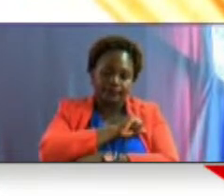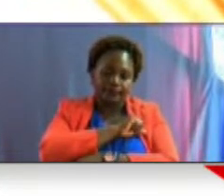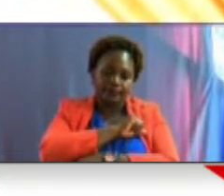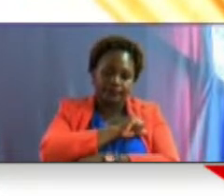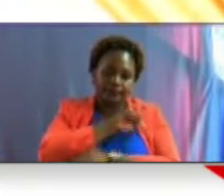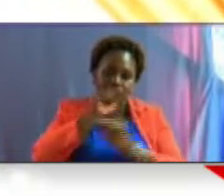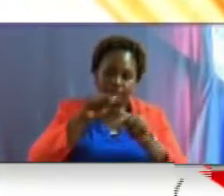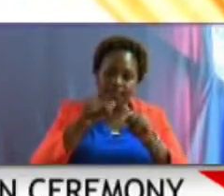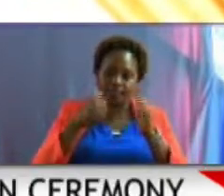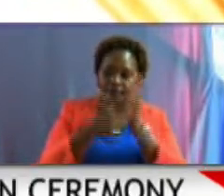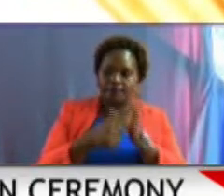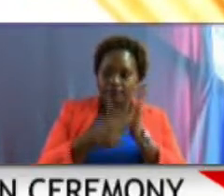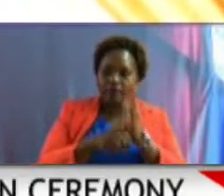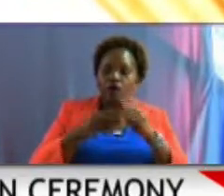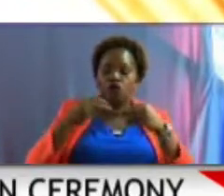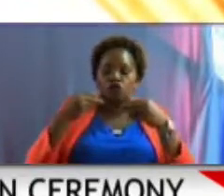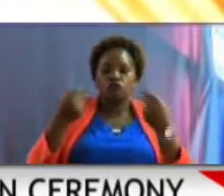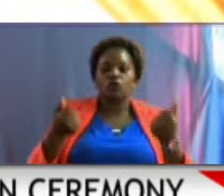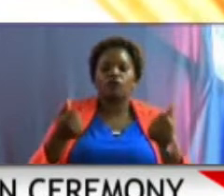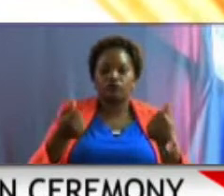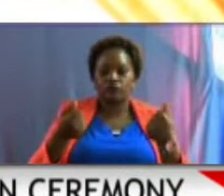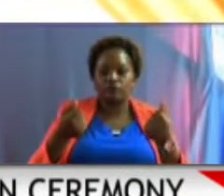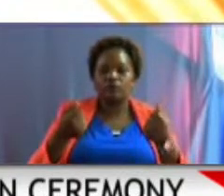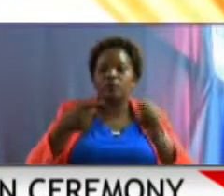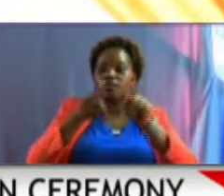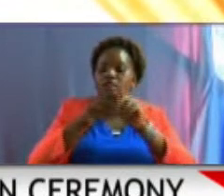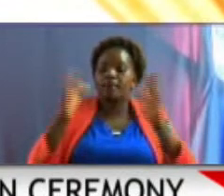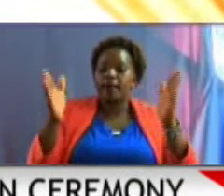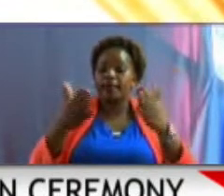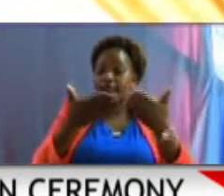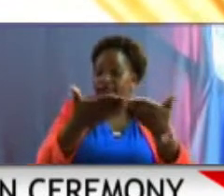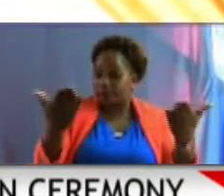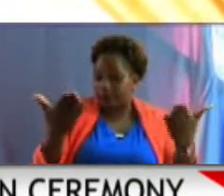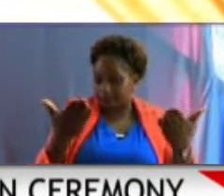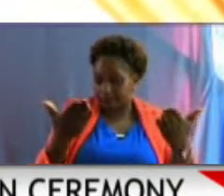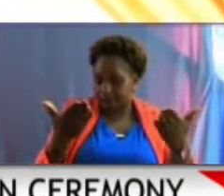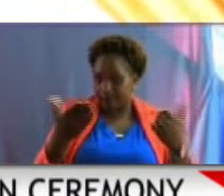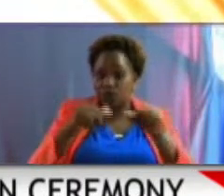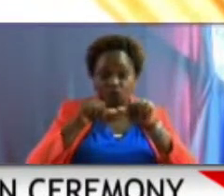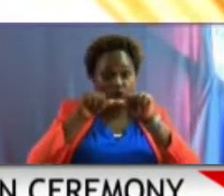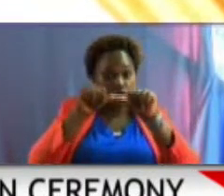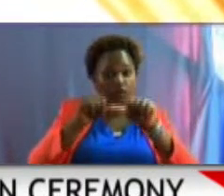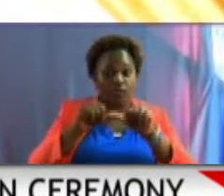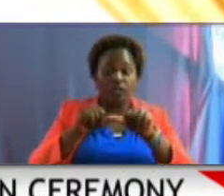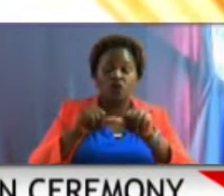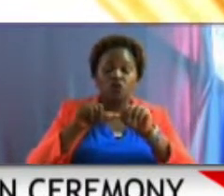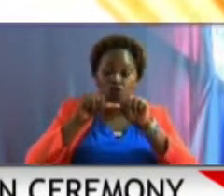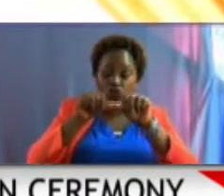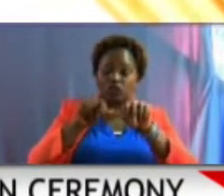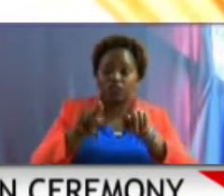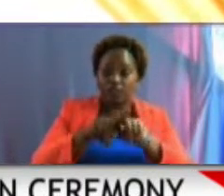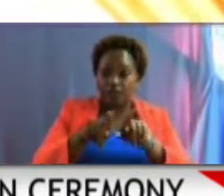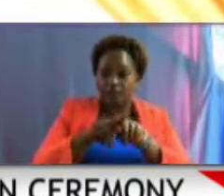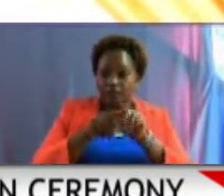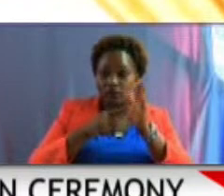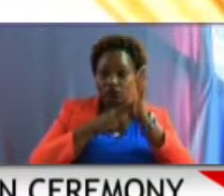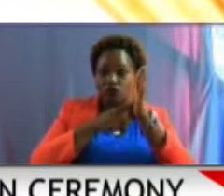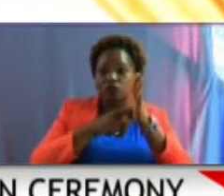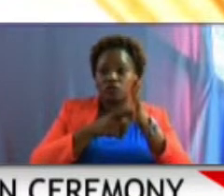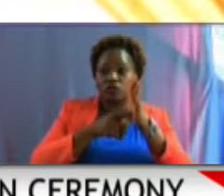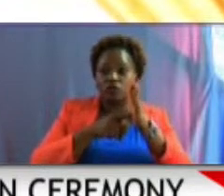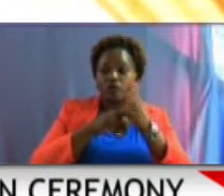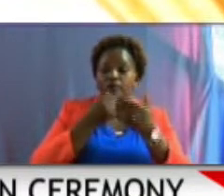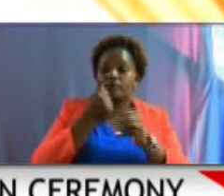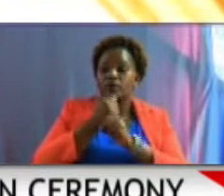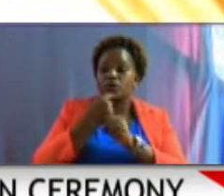as this problem is being resolved. And I encourage you to continue maintaining tranquility and